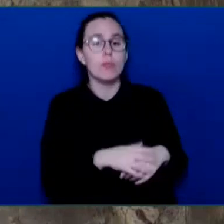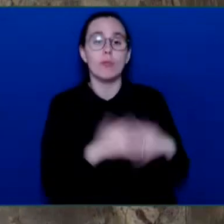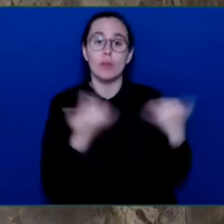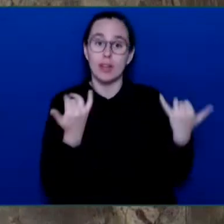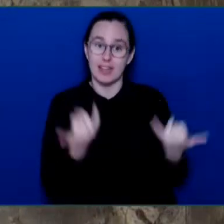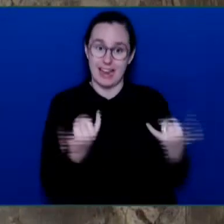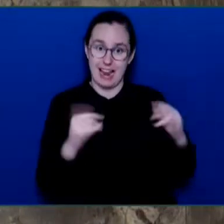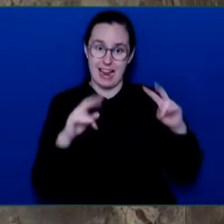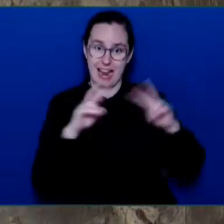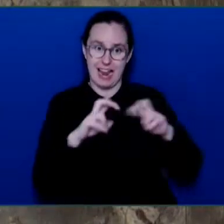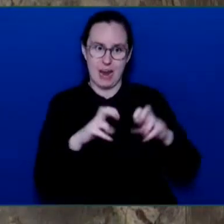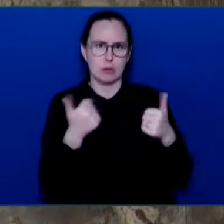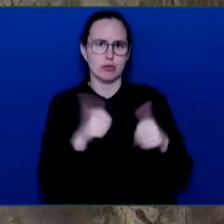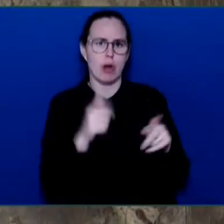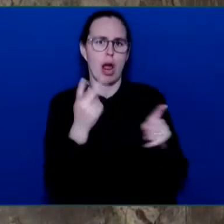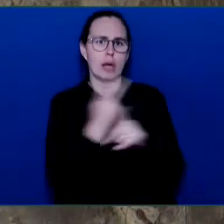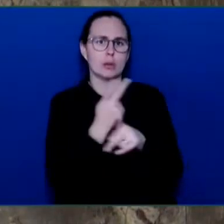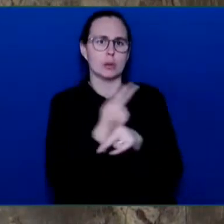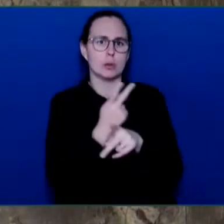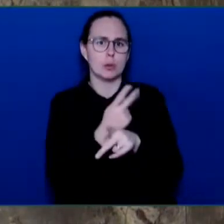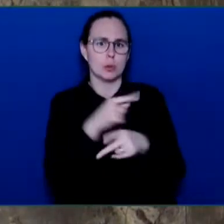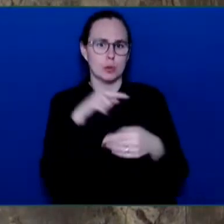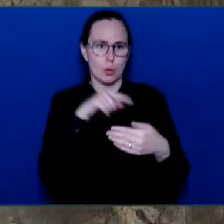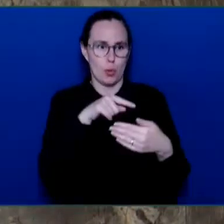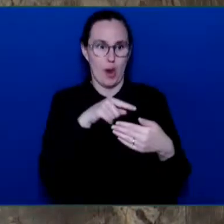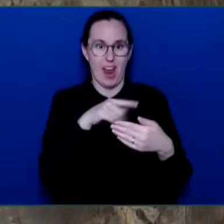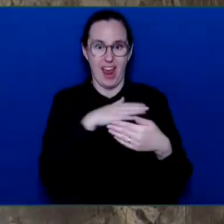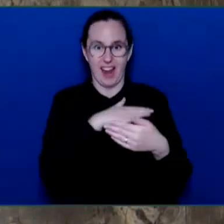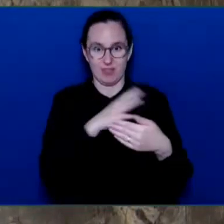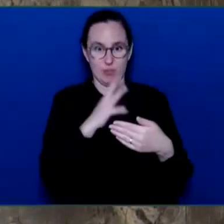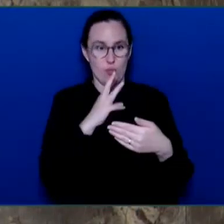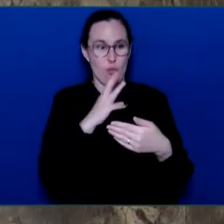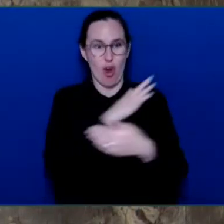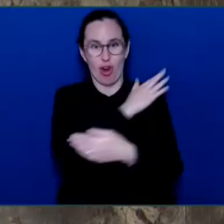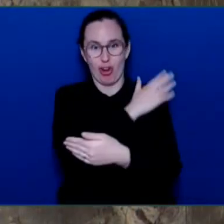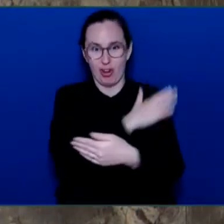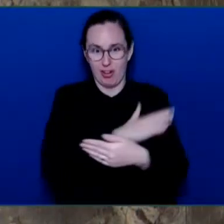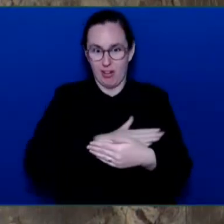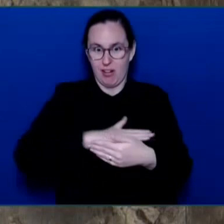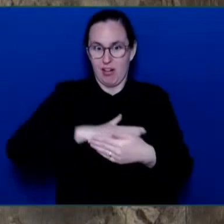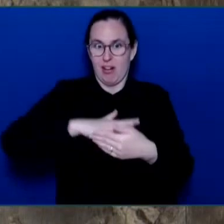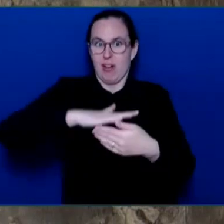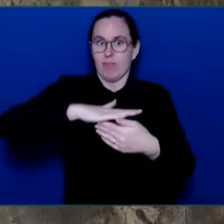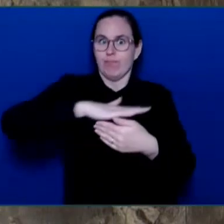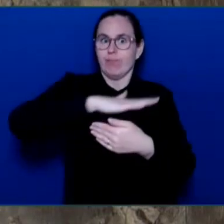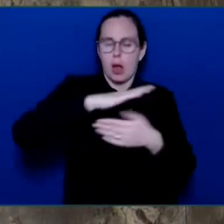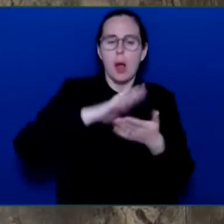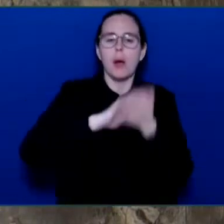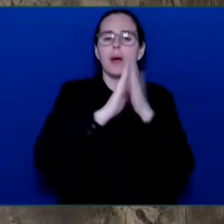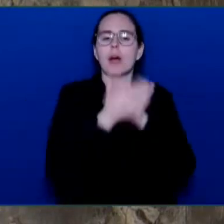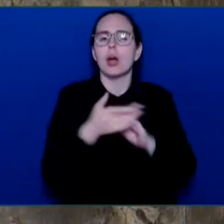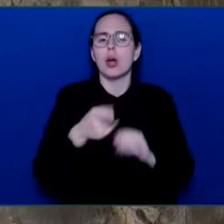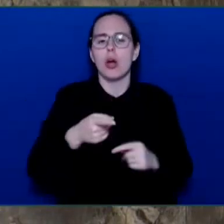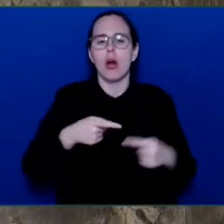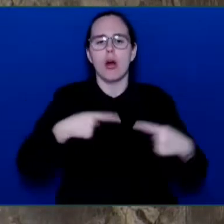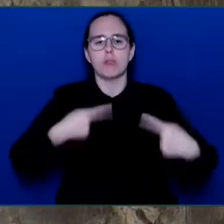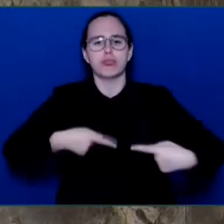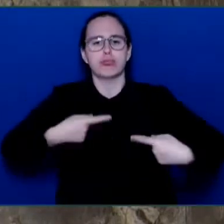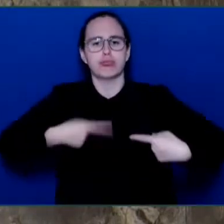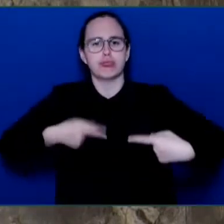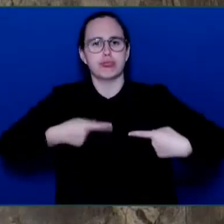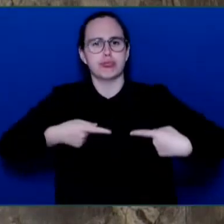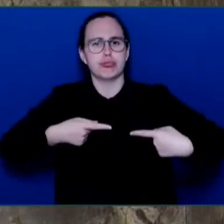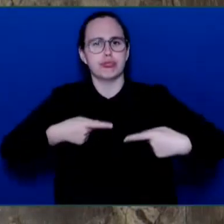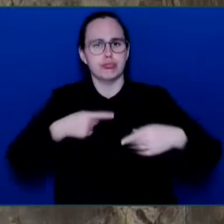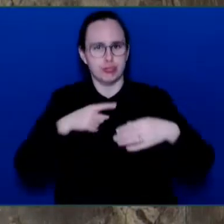of activating the turbines and delivering clean electricity to British Columbia. Mr. Speaker, BC Hydro is reaching